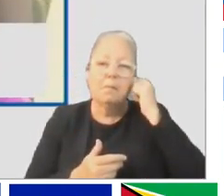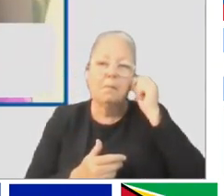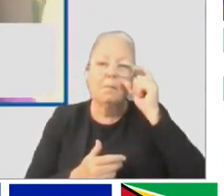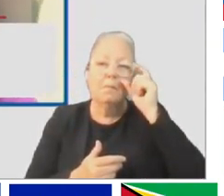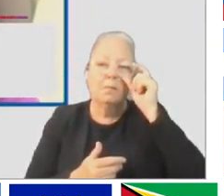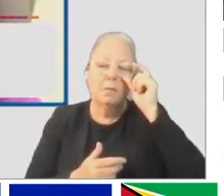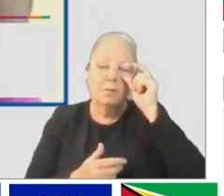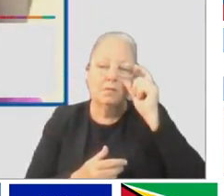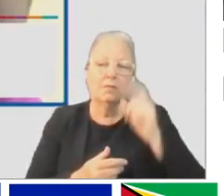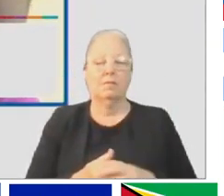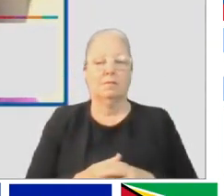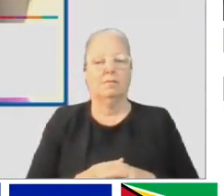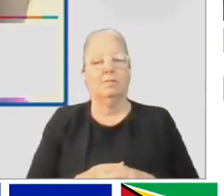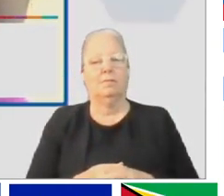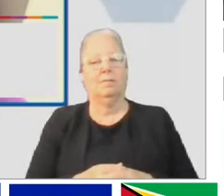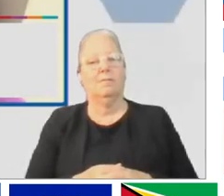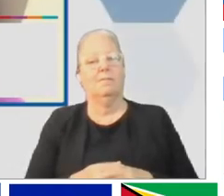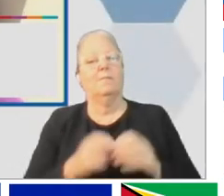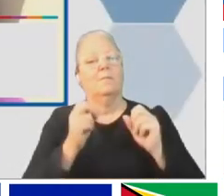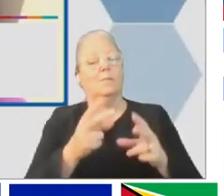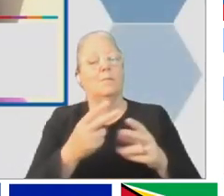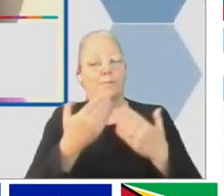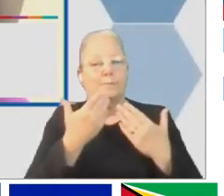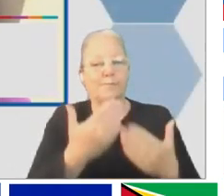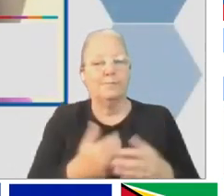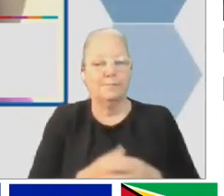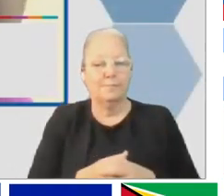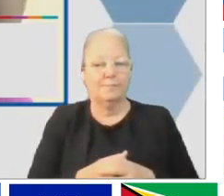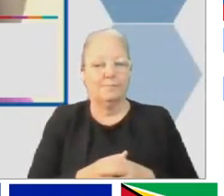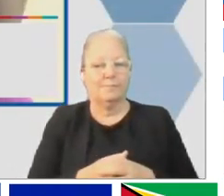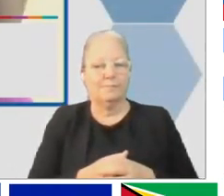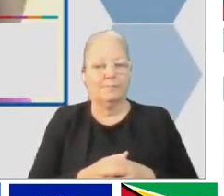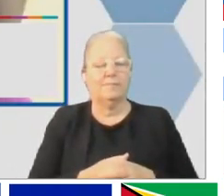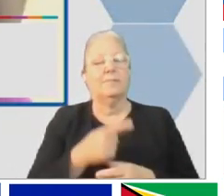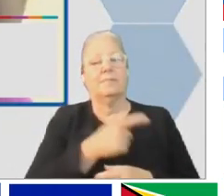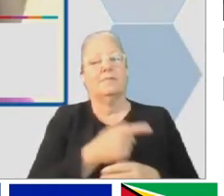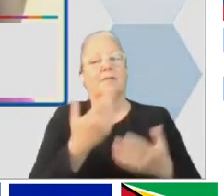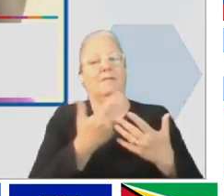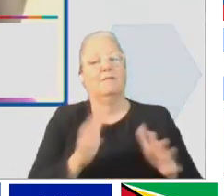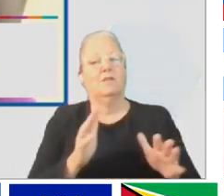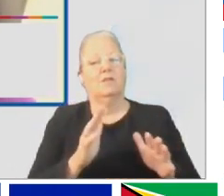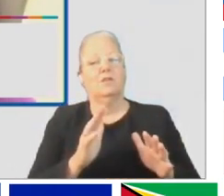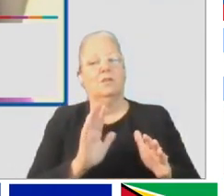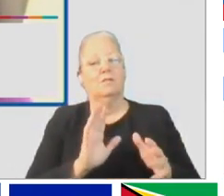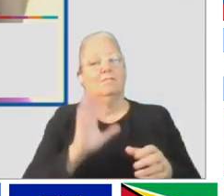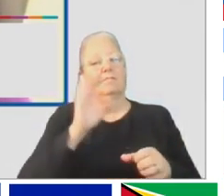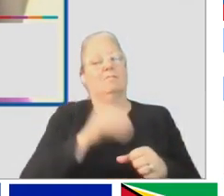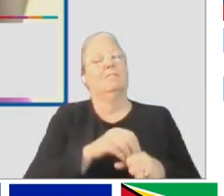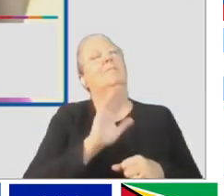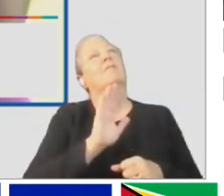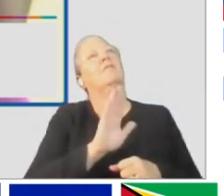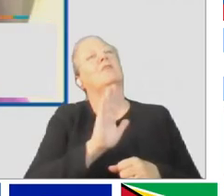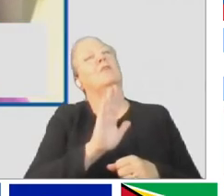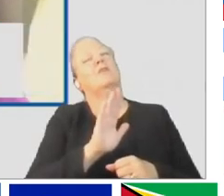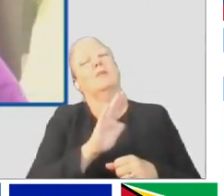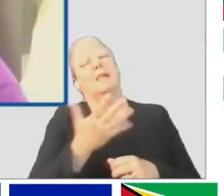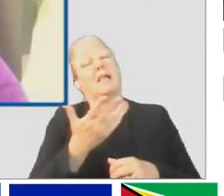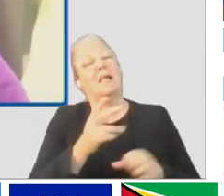Okay, thank you. The Red Cross is already integrated into the national system here in St. Vincent and Grenadines, and in many of